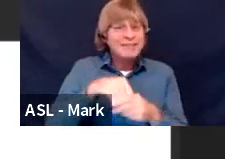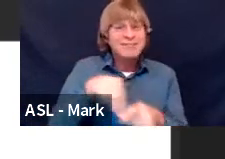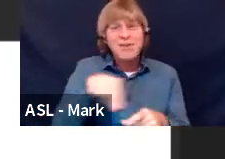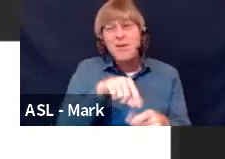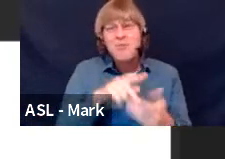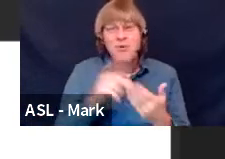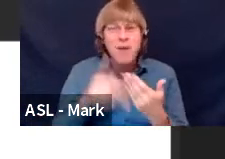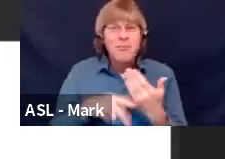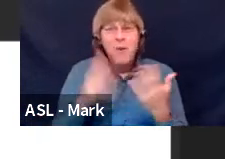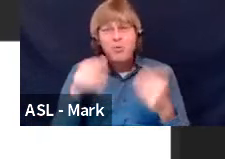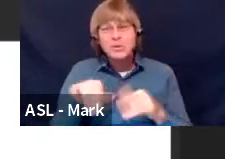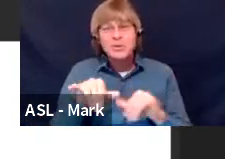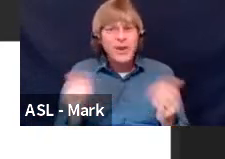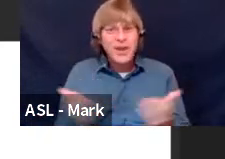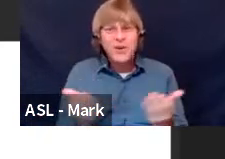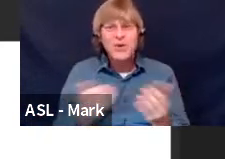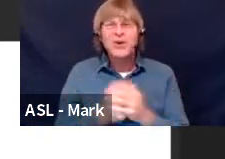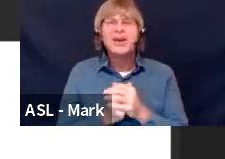this,